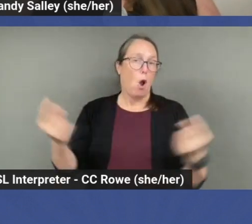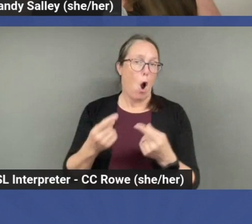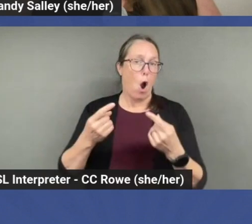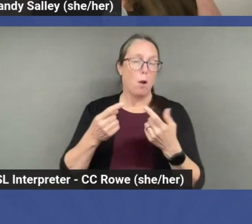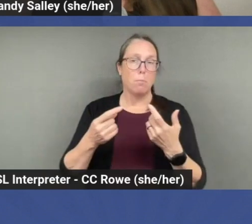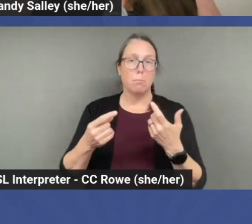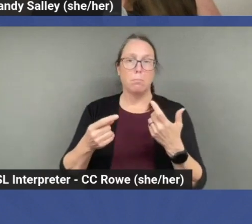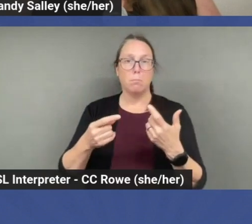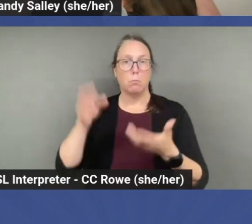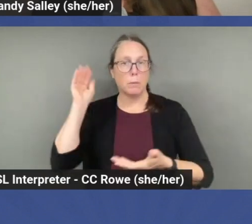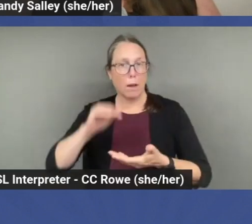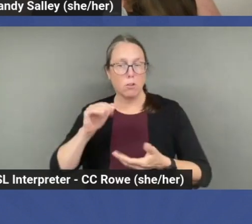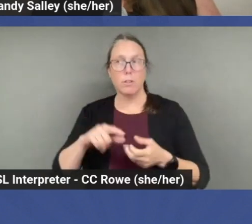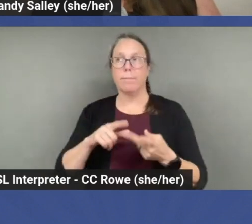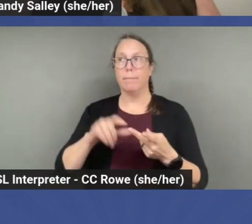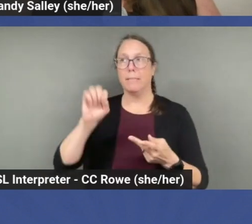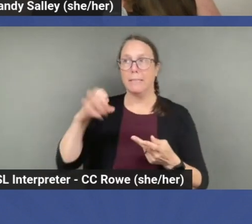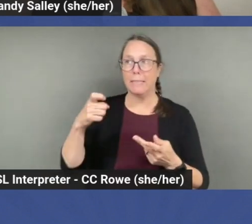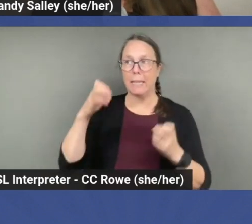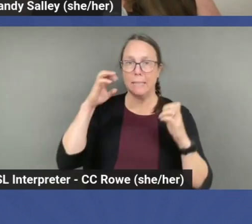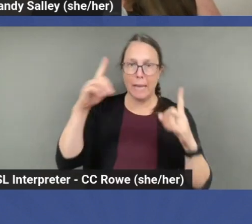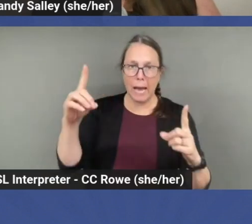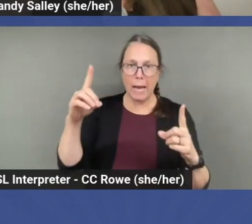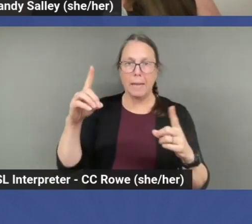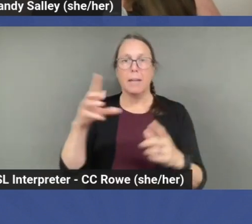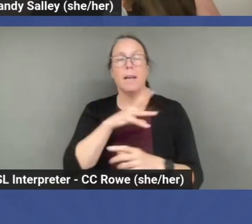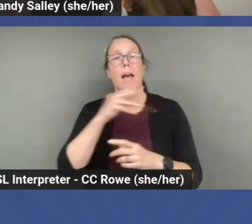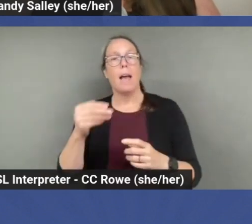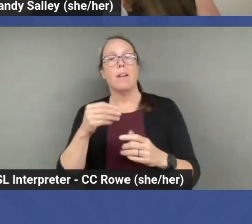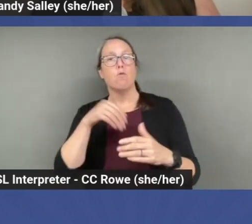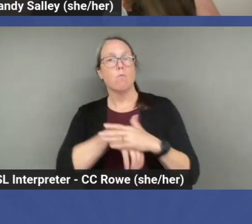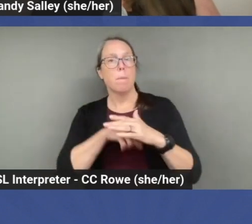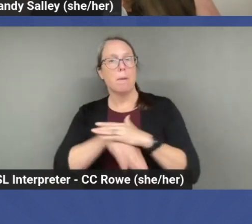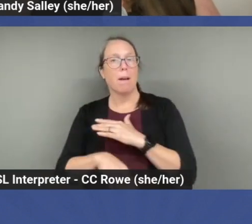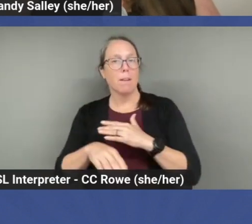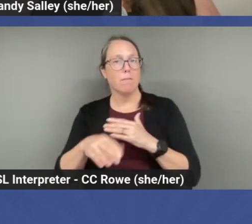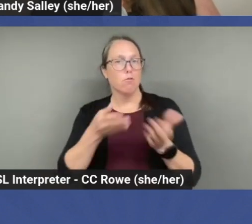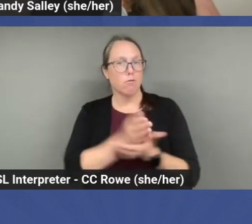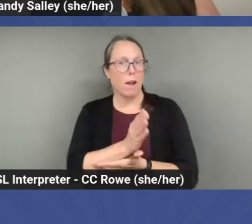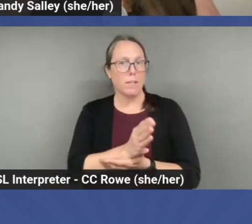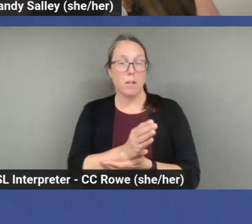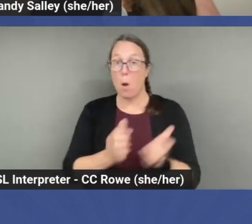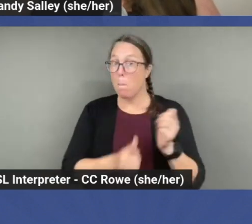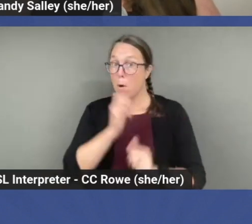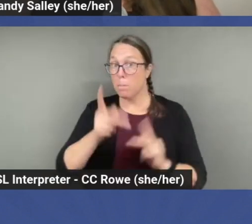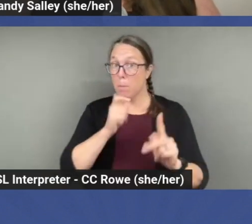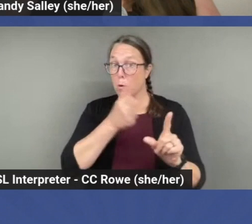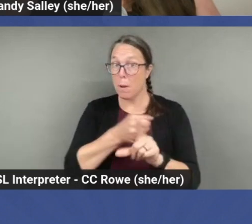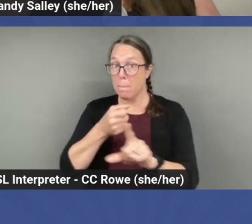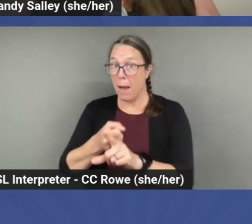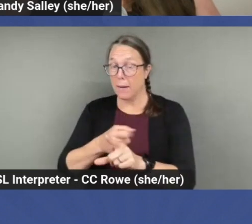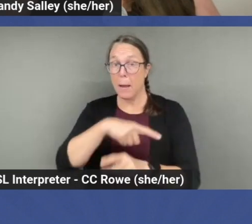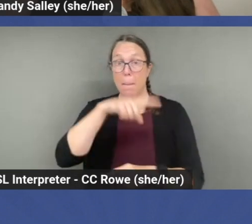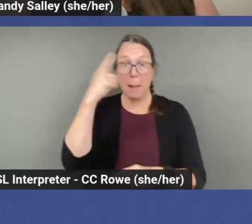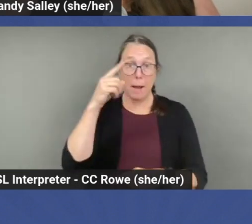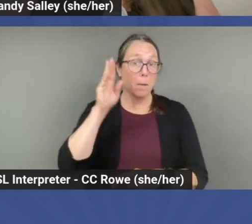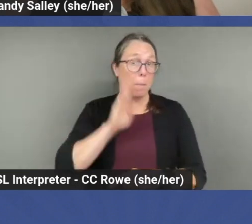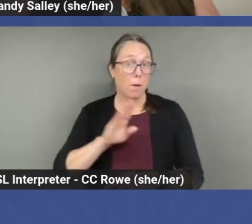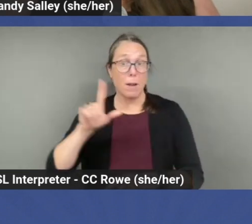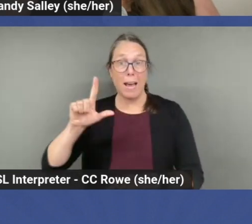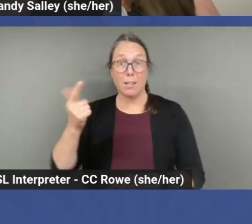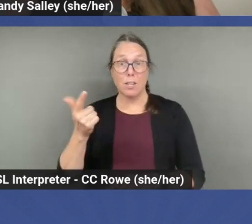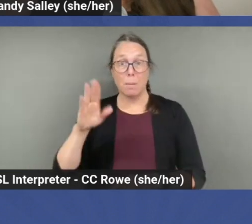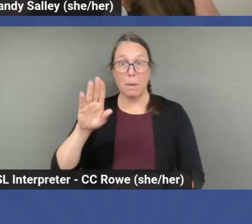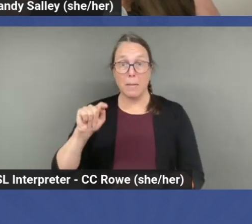about reproductive rights, particularly the most impacted people where Black and brown LGBTQ content